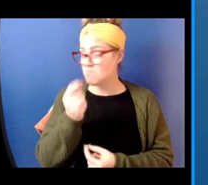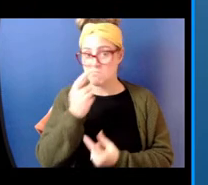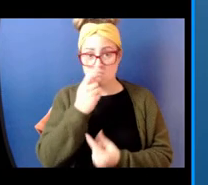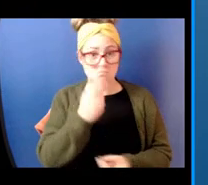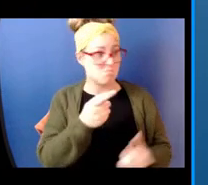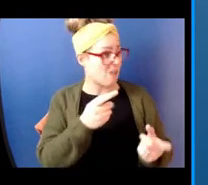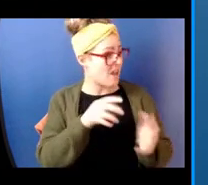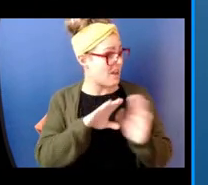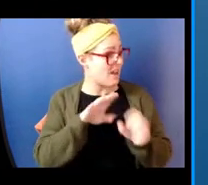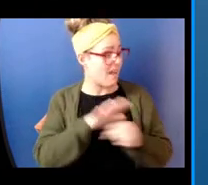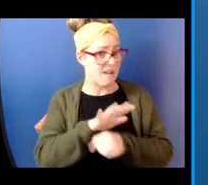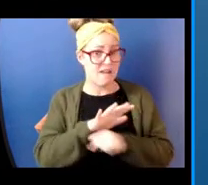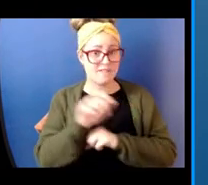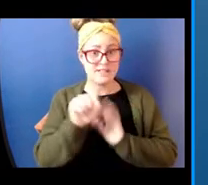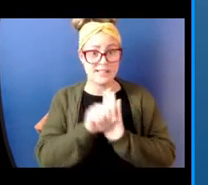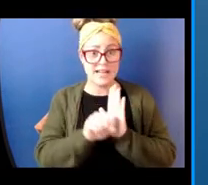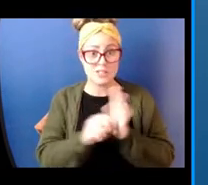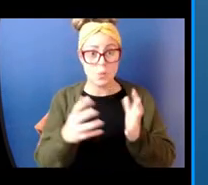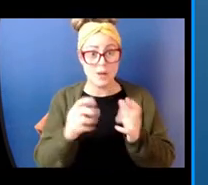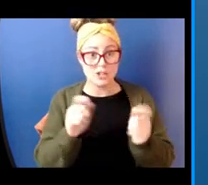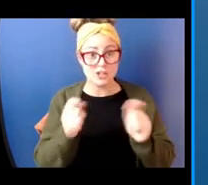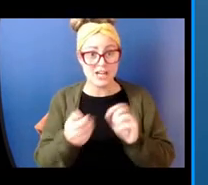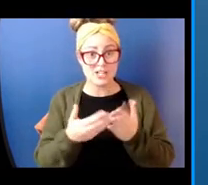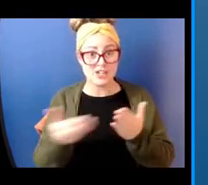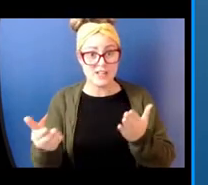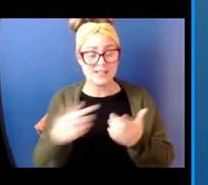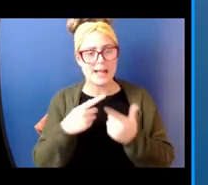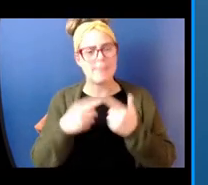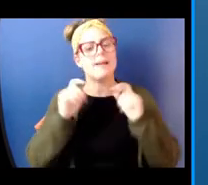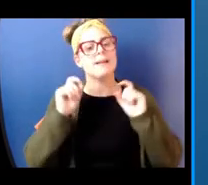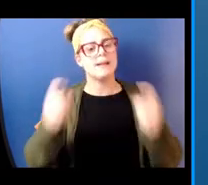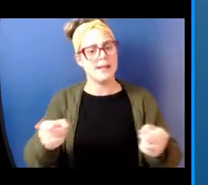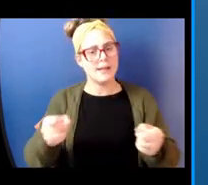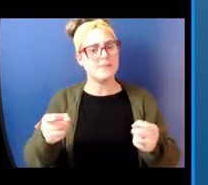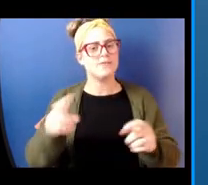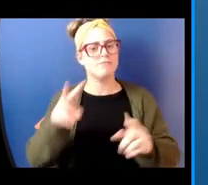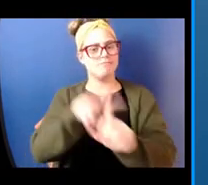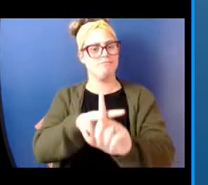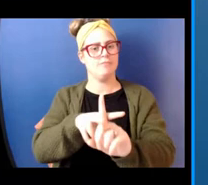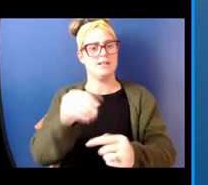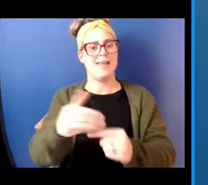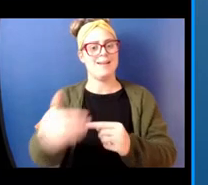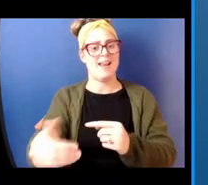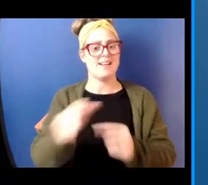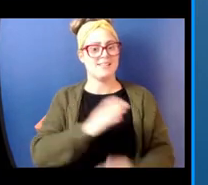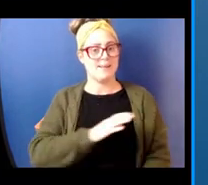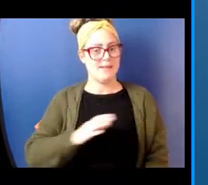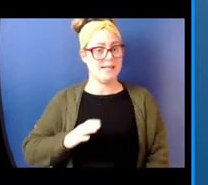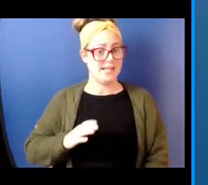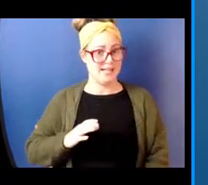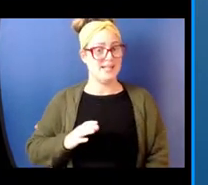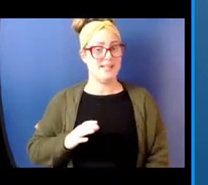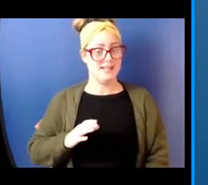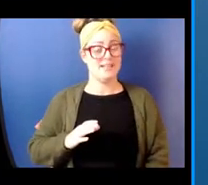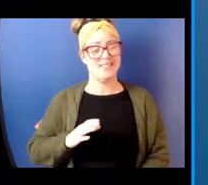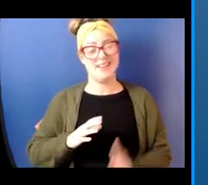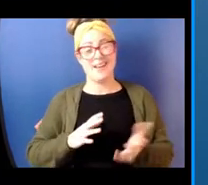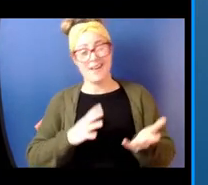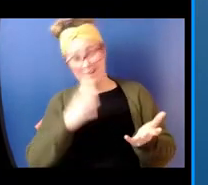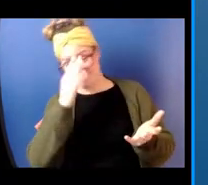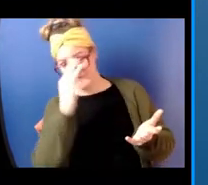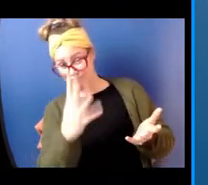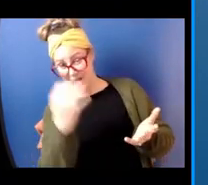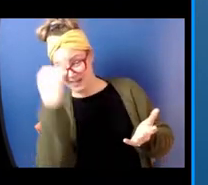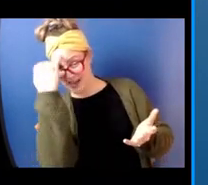who want to change things and give to the next committee um some indication of what the land